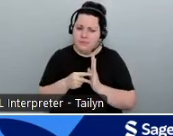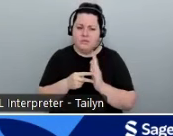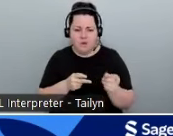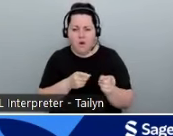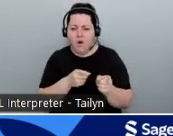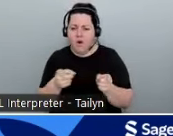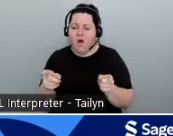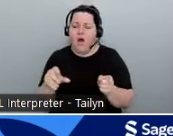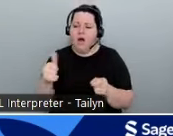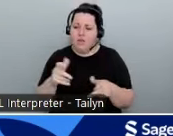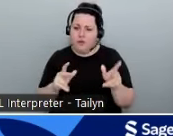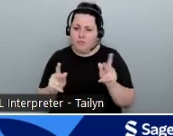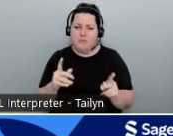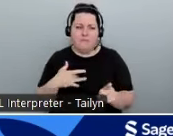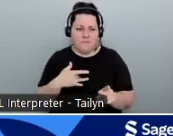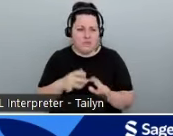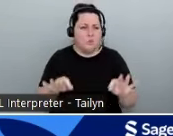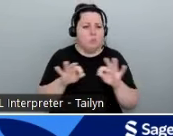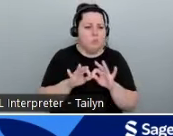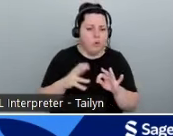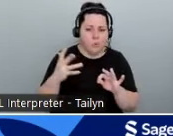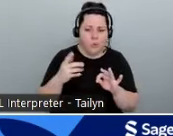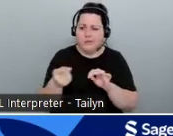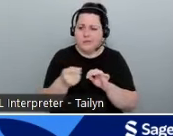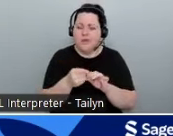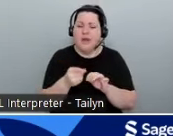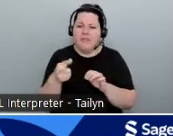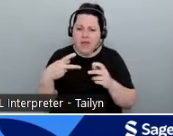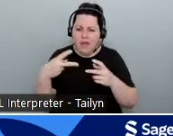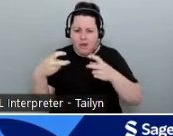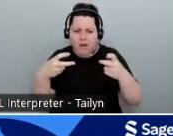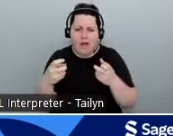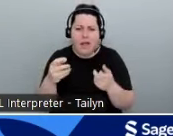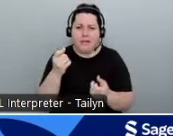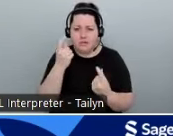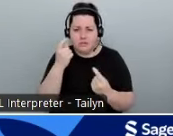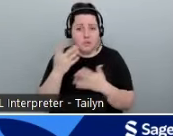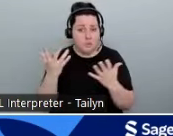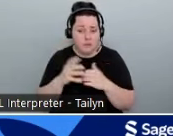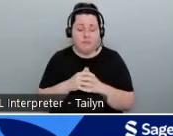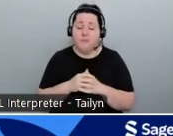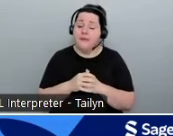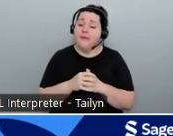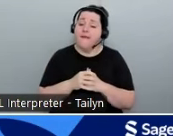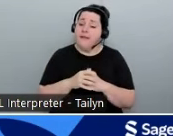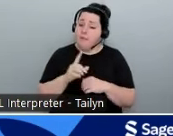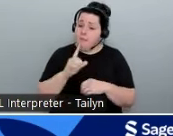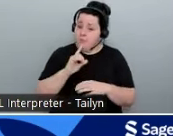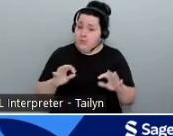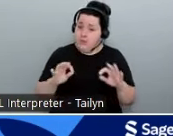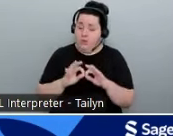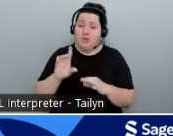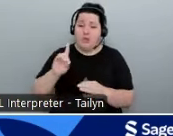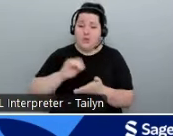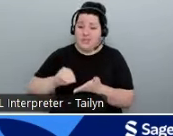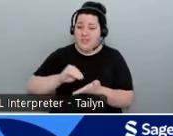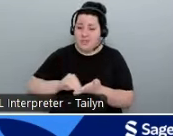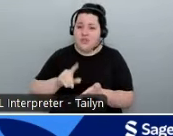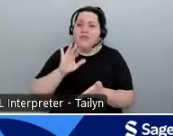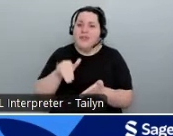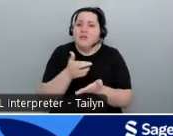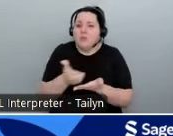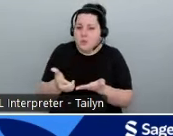other people find is important about your work. The key takeaway here is that your dissertation is a resource, and you